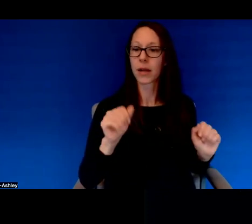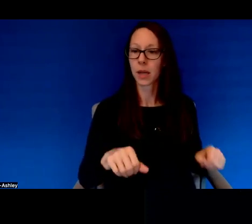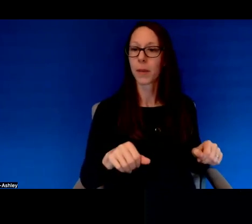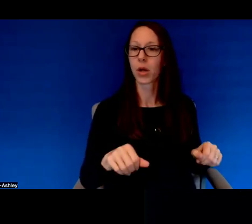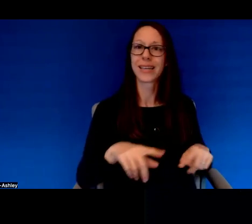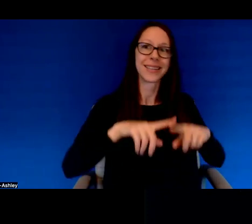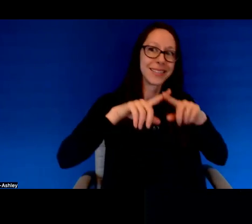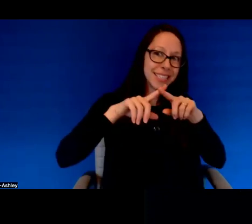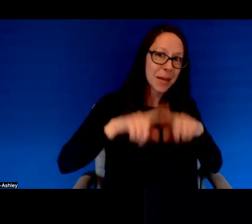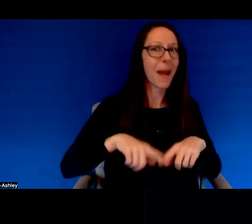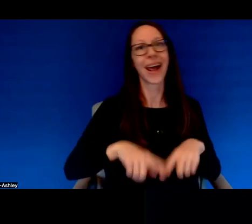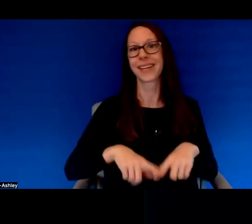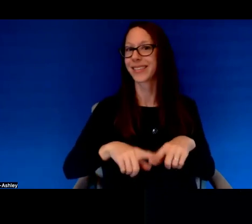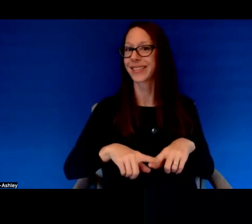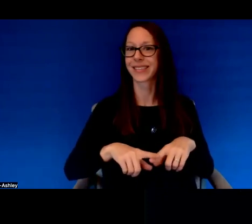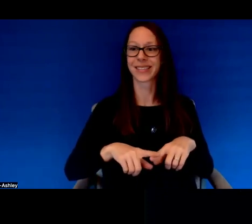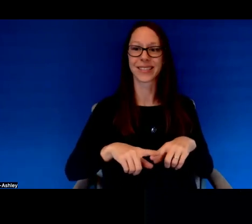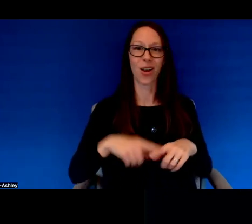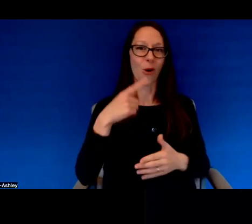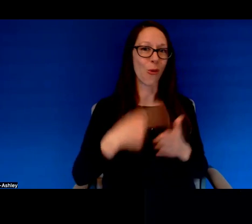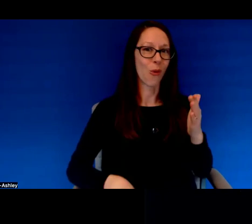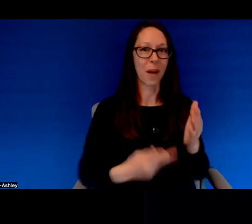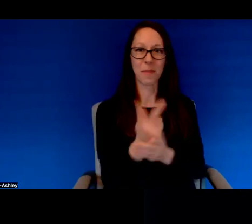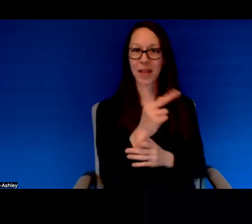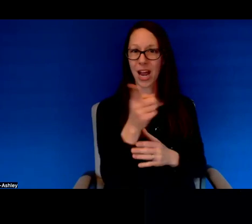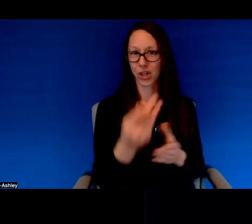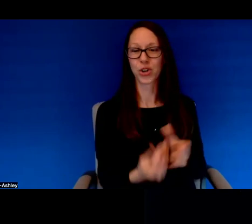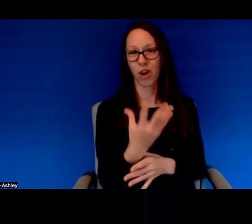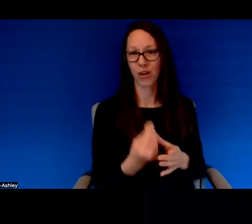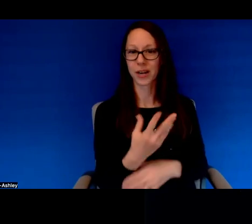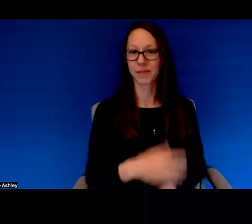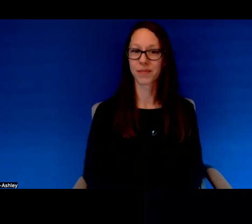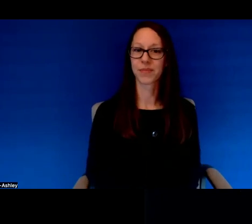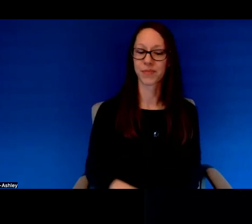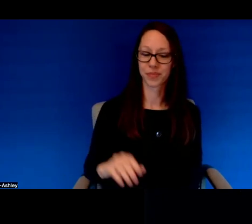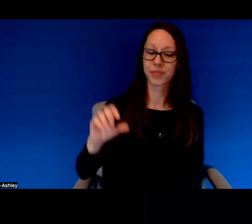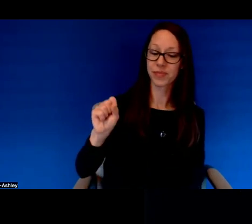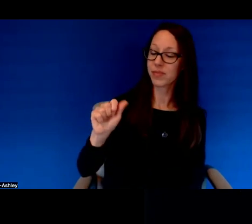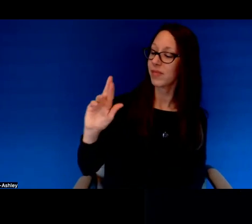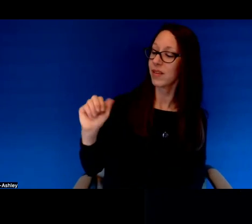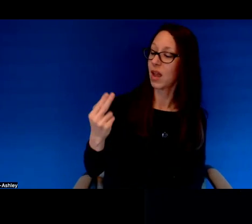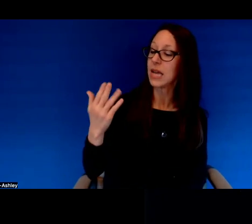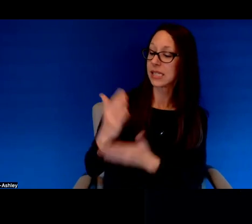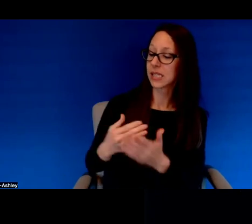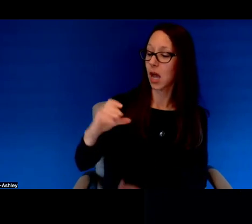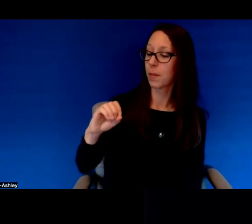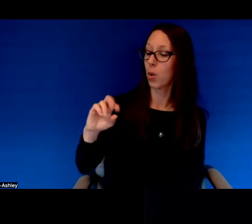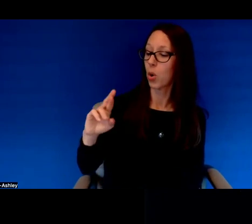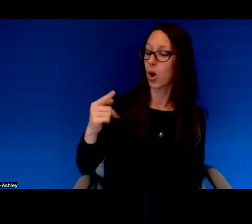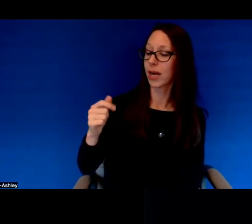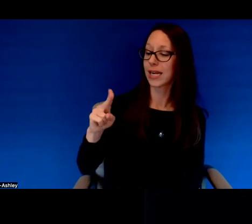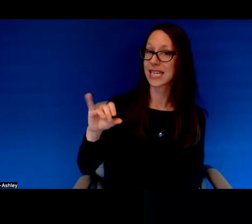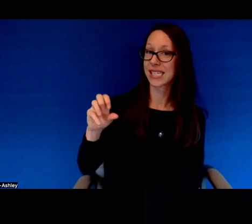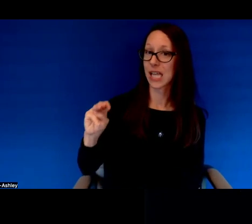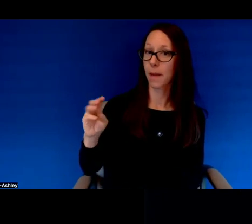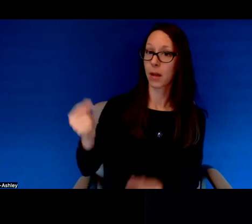it depends based off of what plant you're growing. Yeah, there are some organisms that can start evolving in like days.